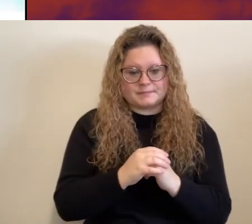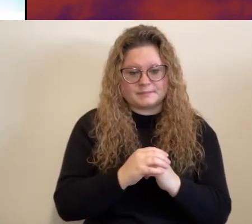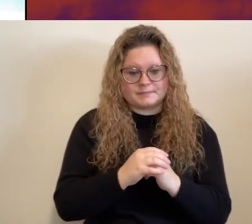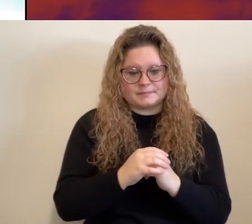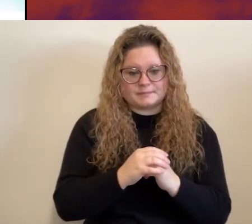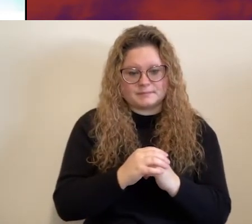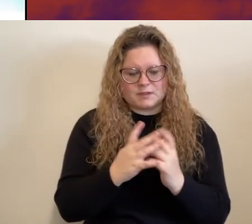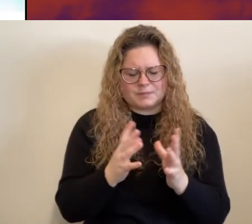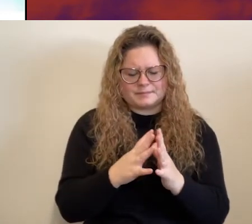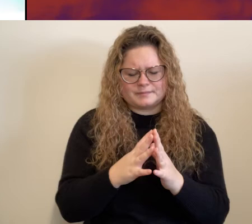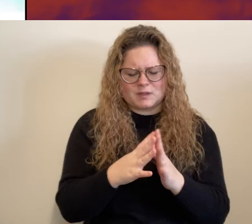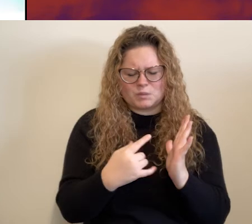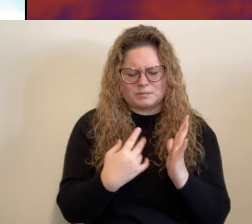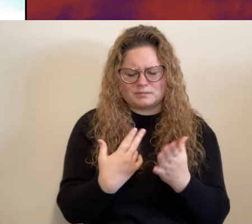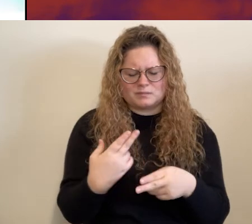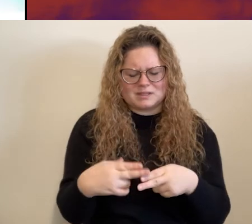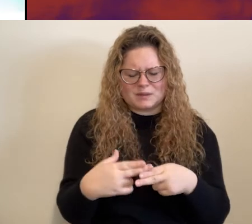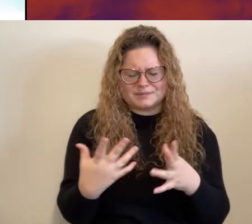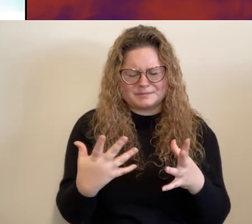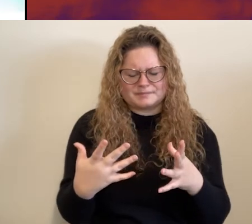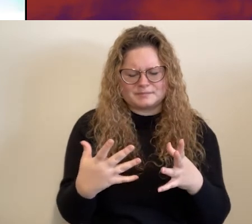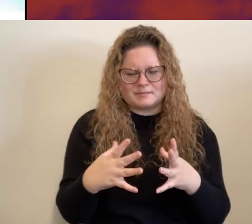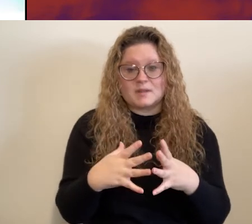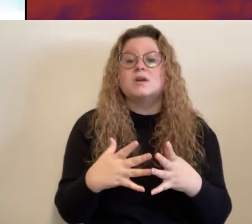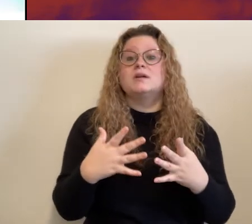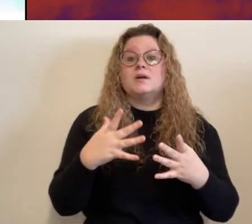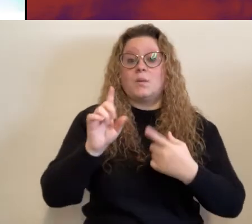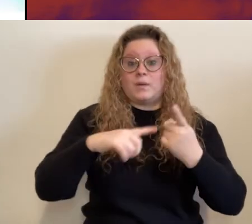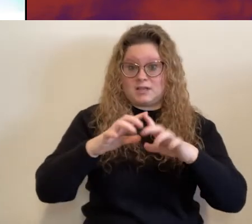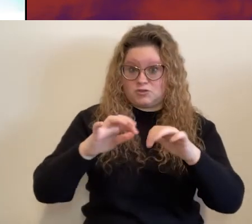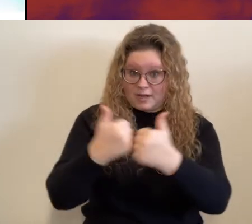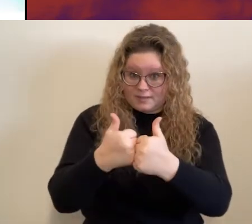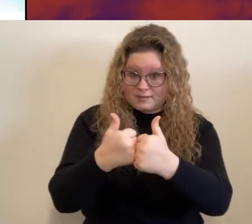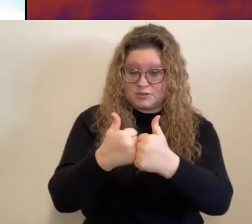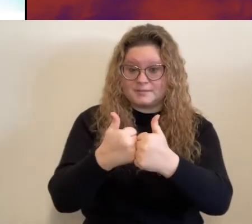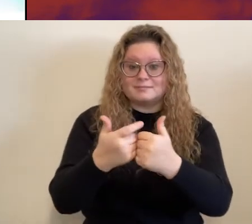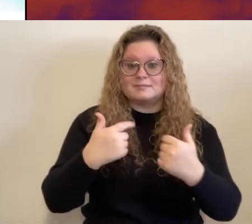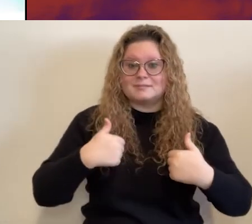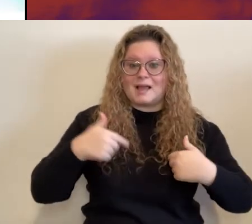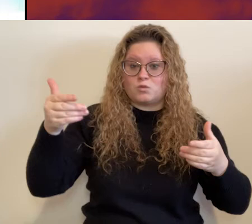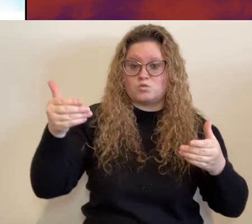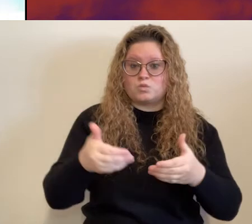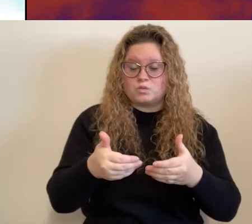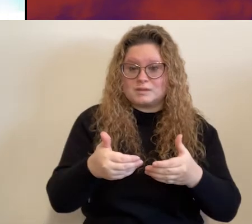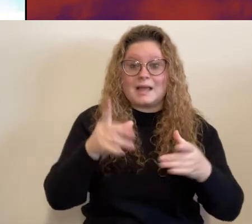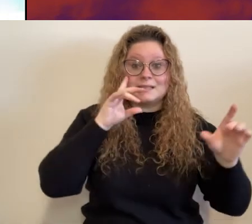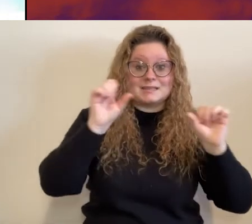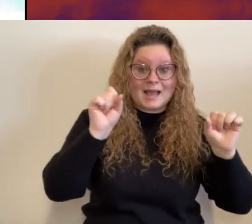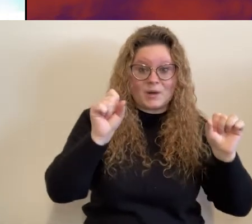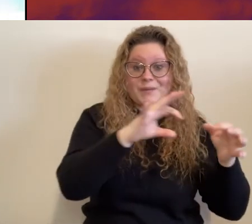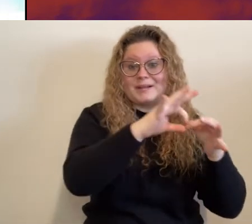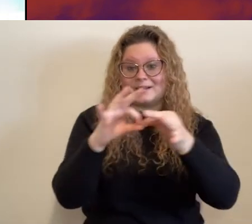what's it called? Challenge, I'm introducing concepts of sound in each day in all